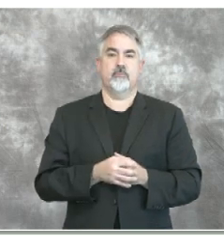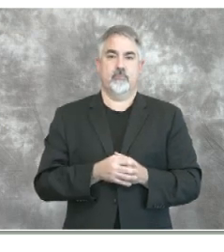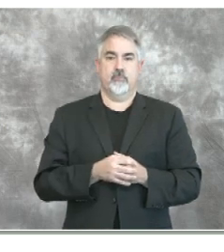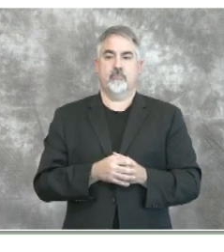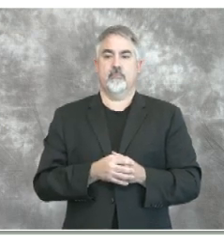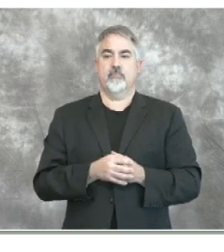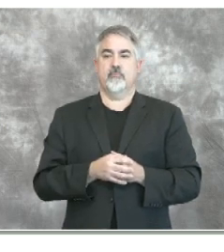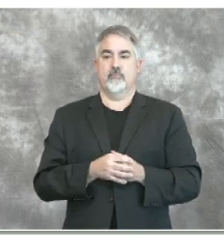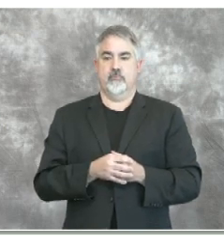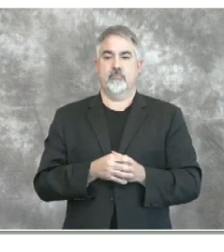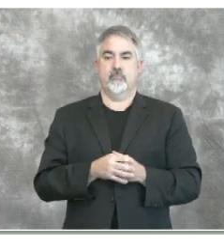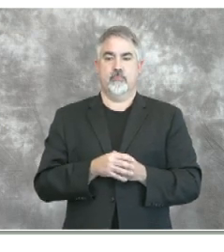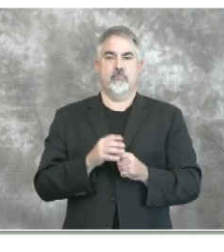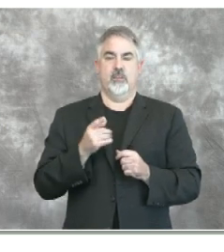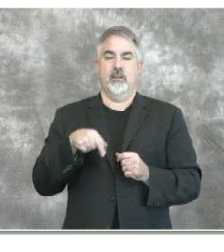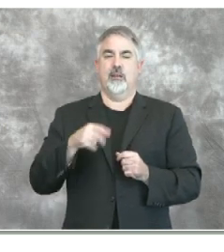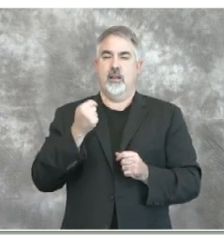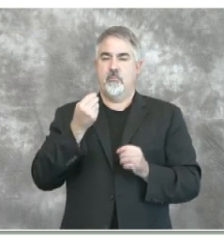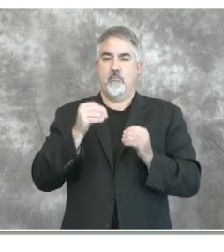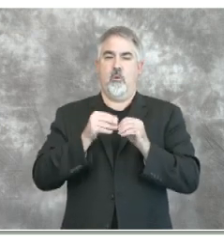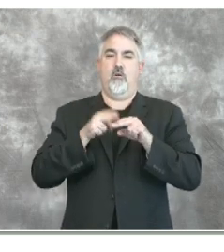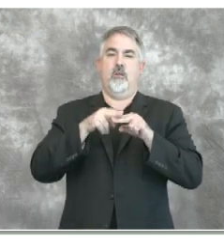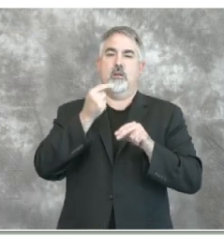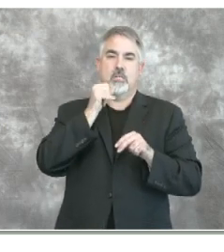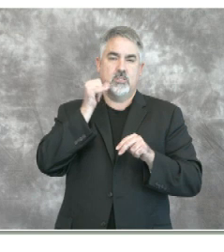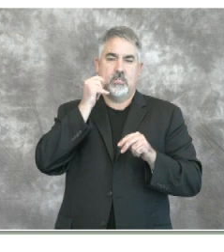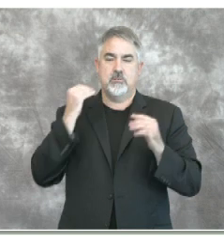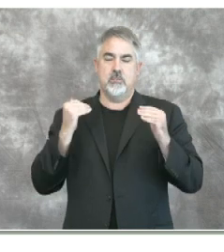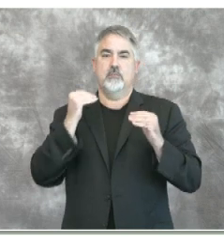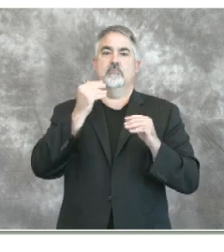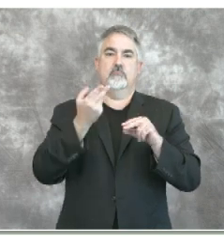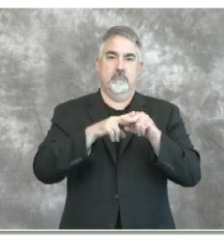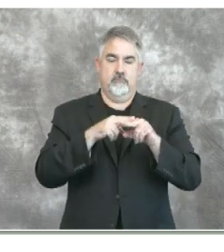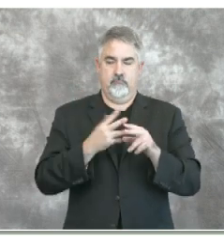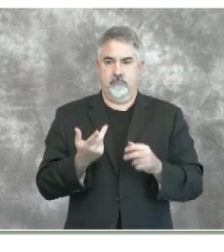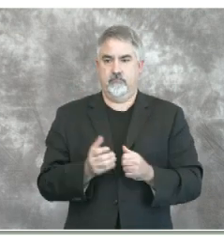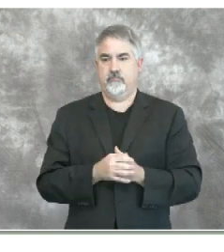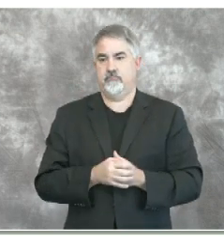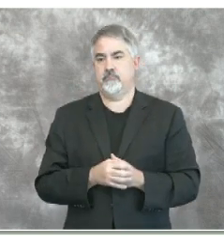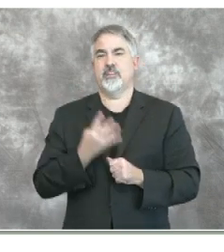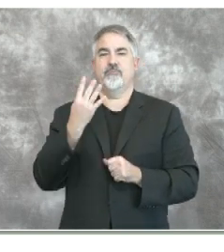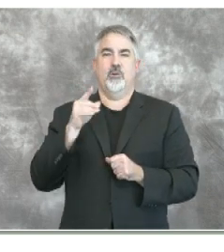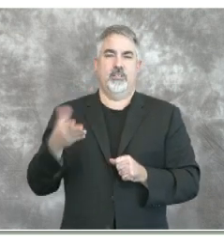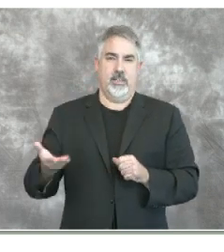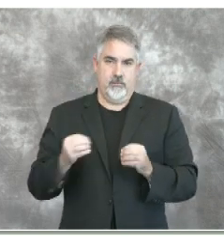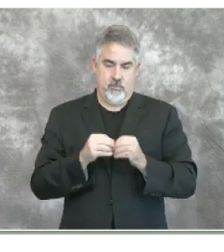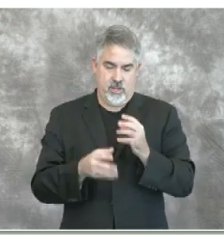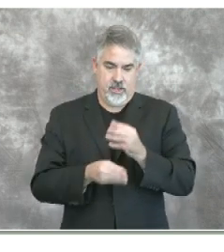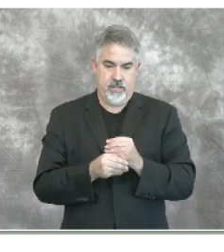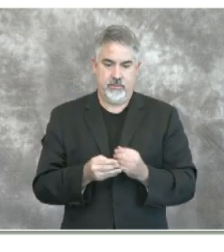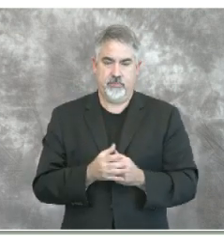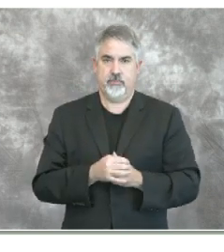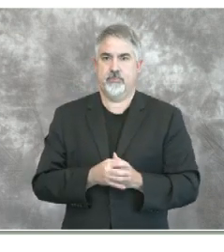4 more deaths than reported yesterday. Of the 1,628 cases, the age